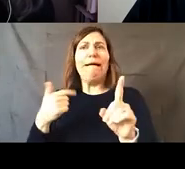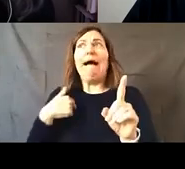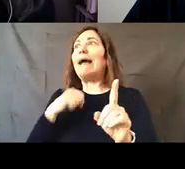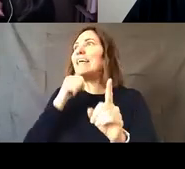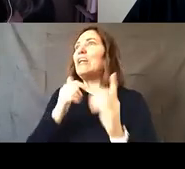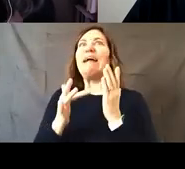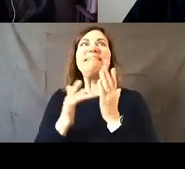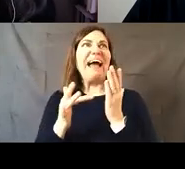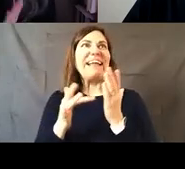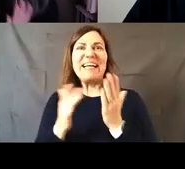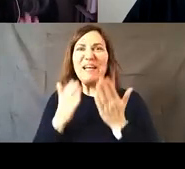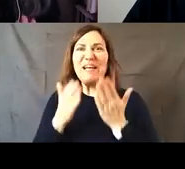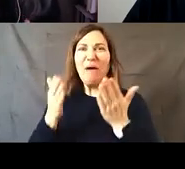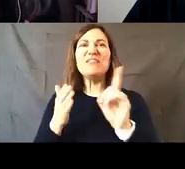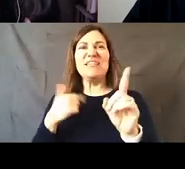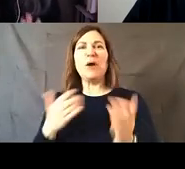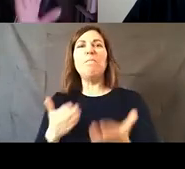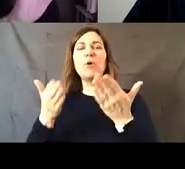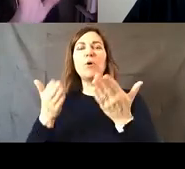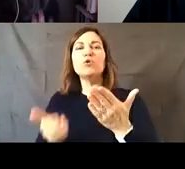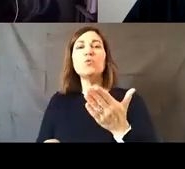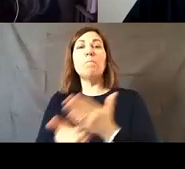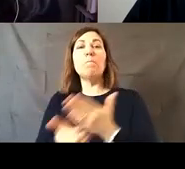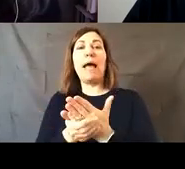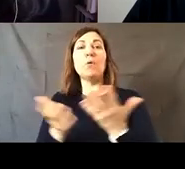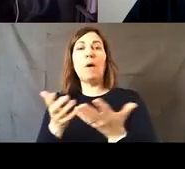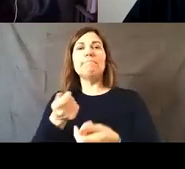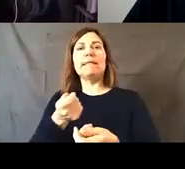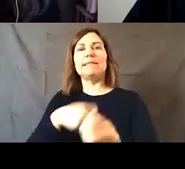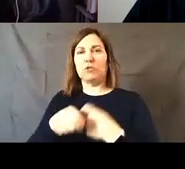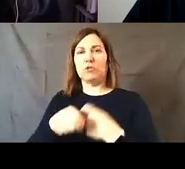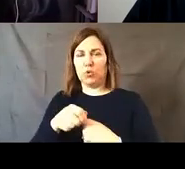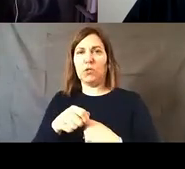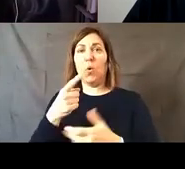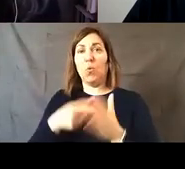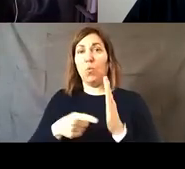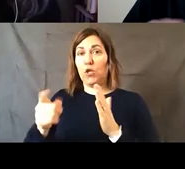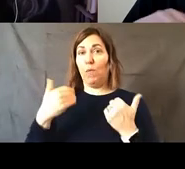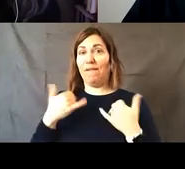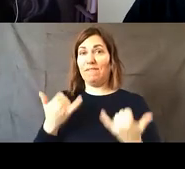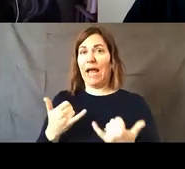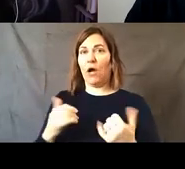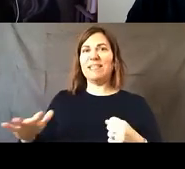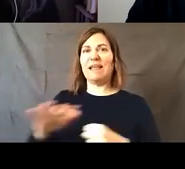thank you. Motion to amend by substitution, because what you have in front of you is a full text.